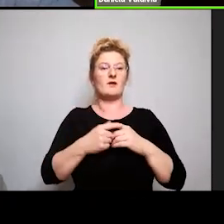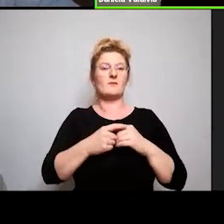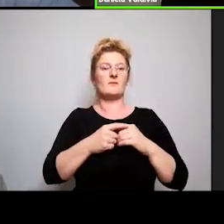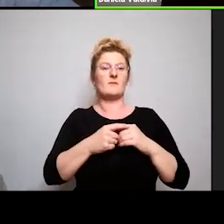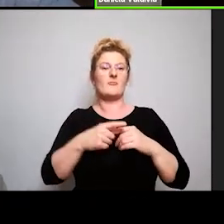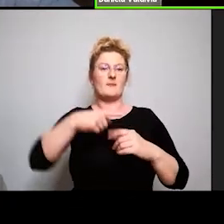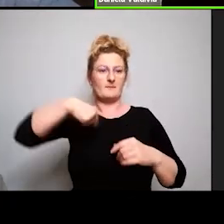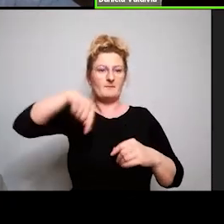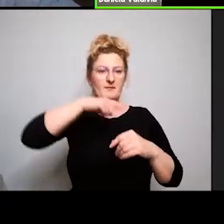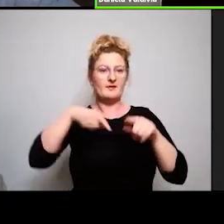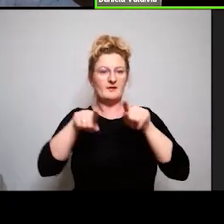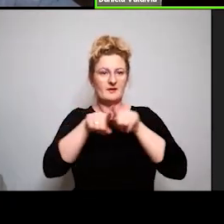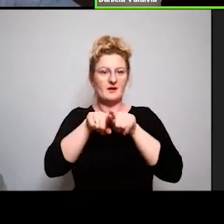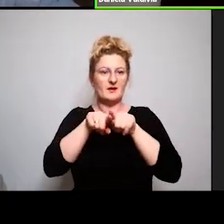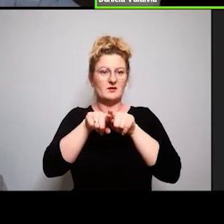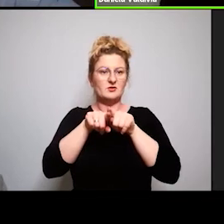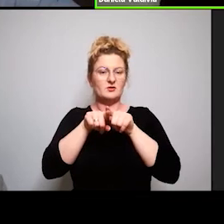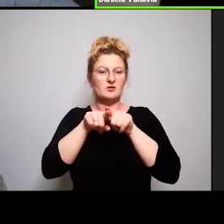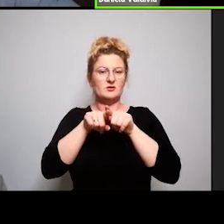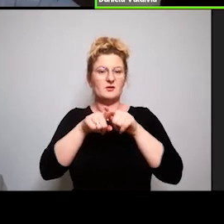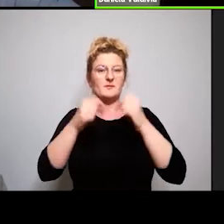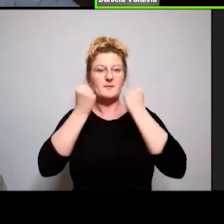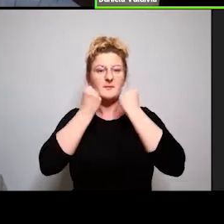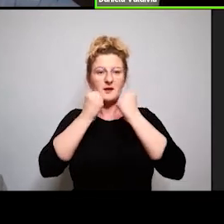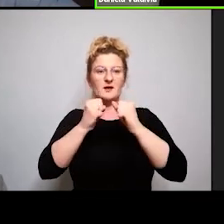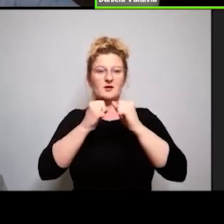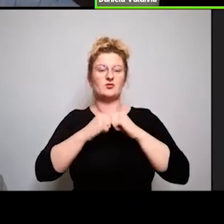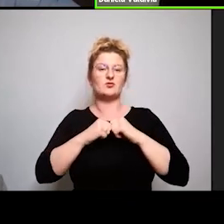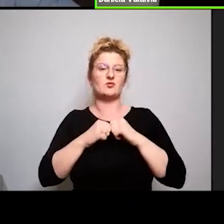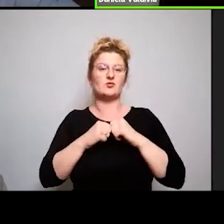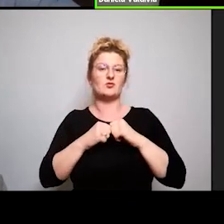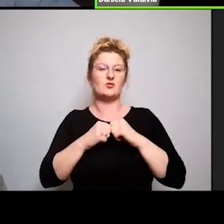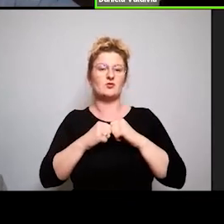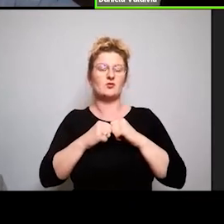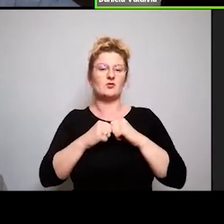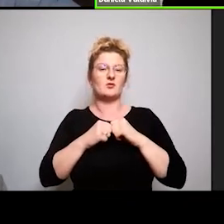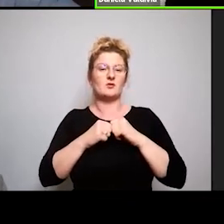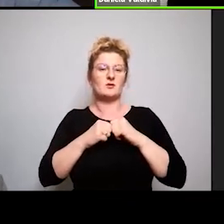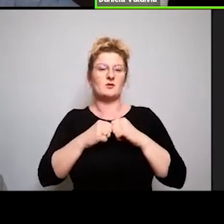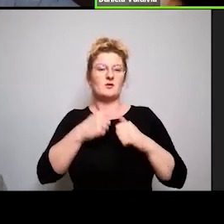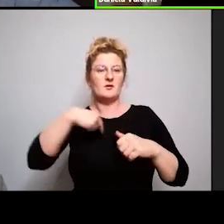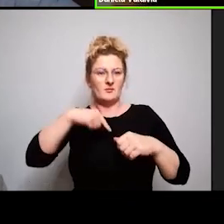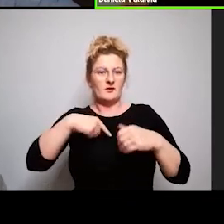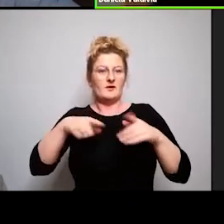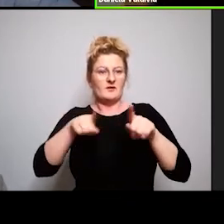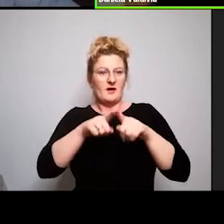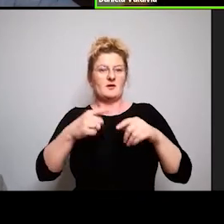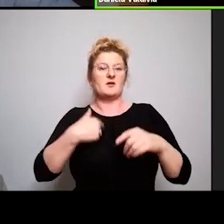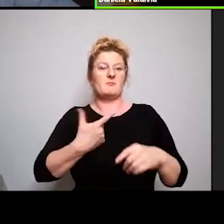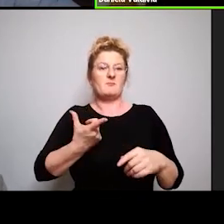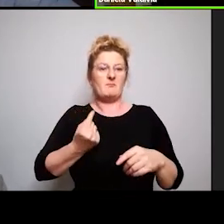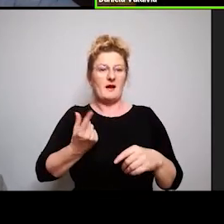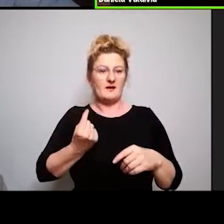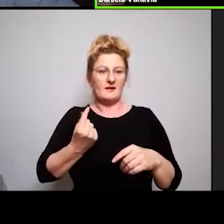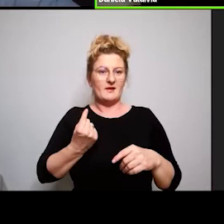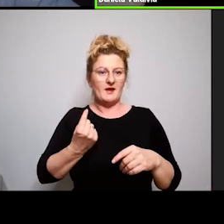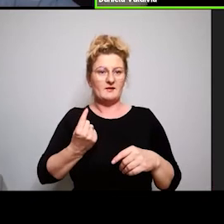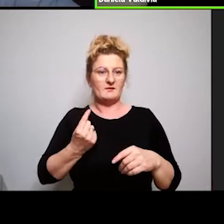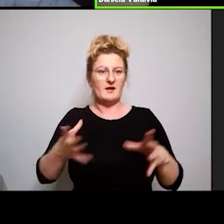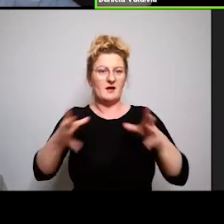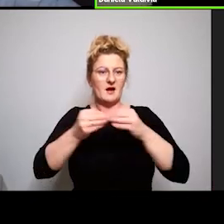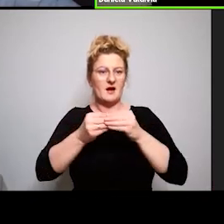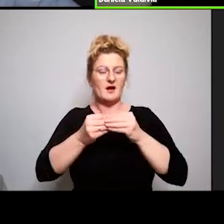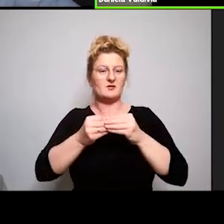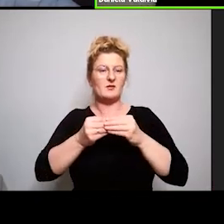make partnership with personalities like celebrities in Cochabamba. Like we pick let's say